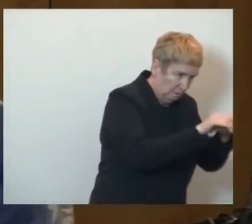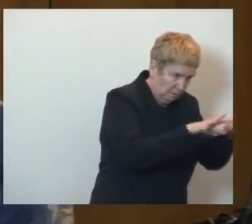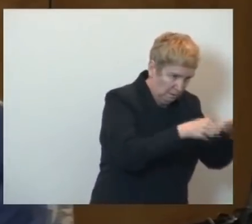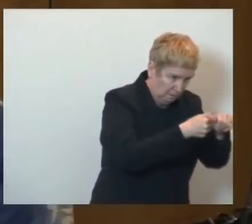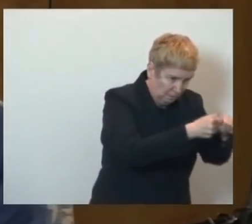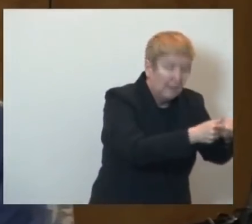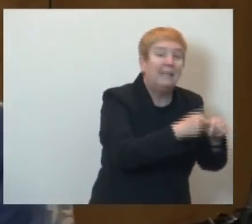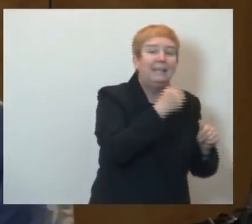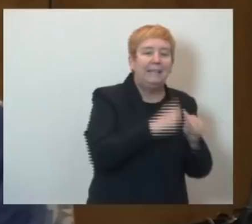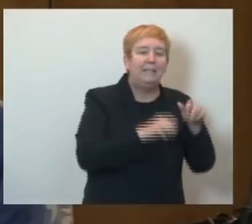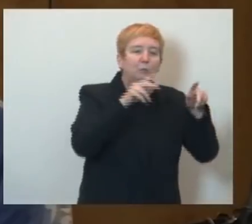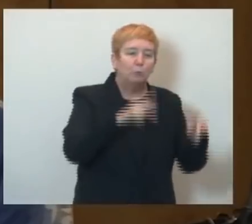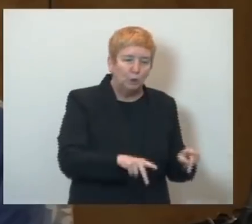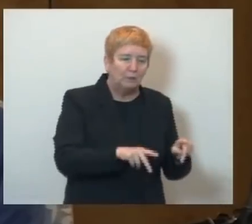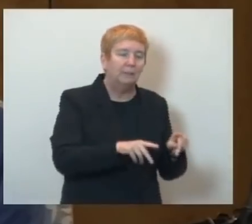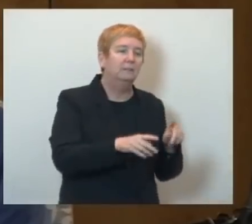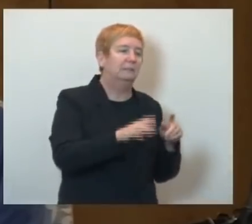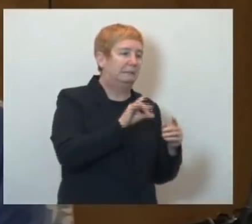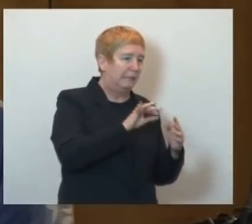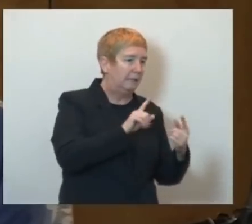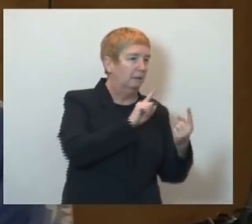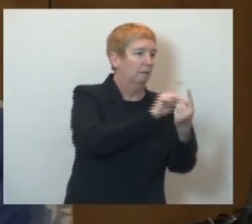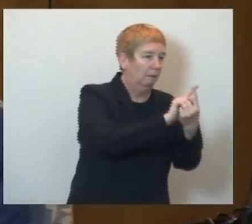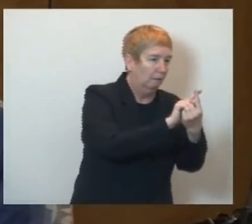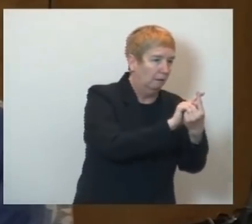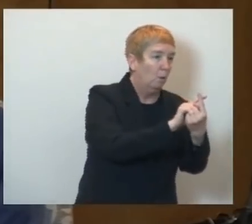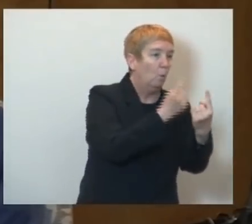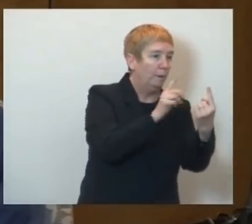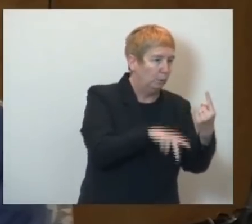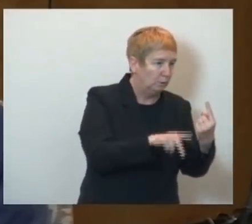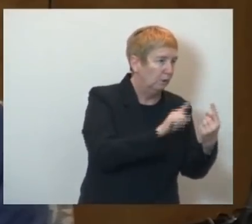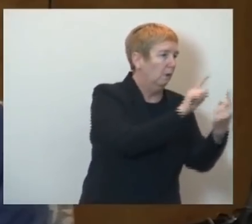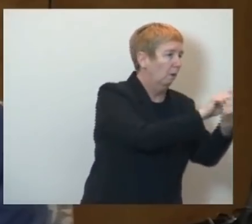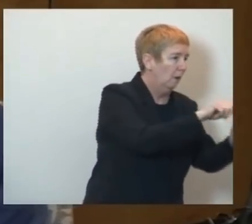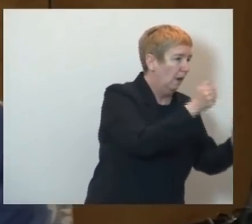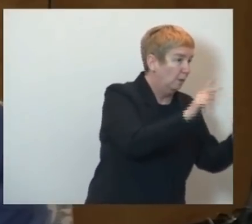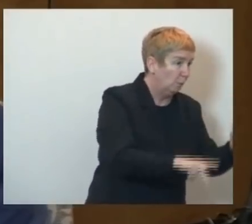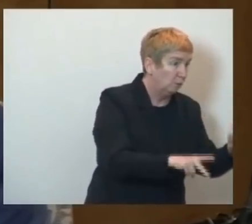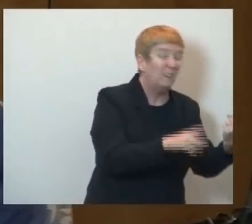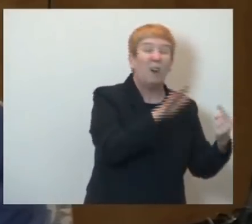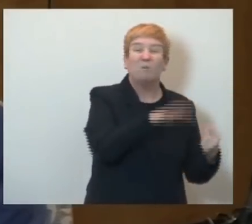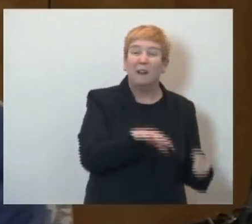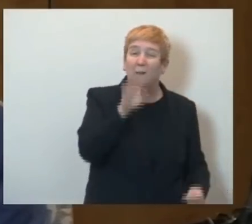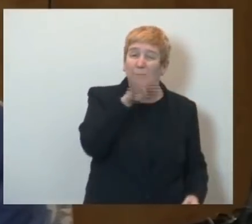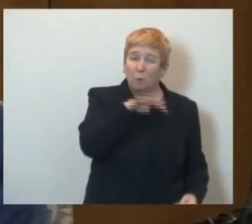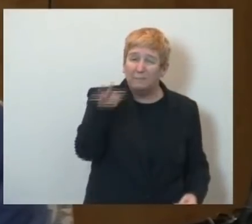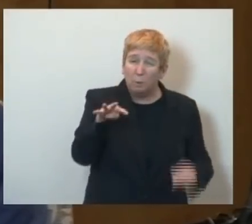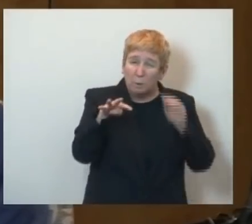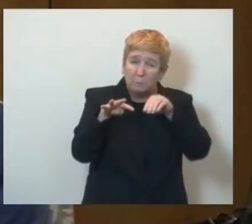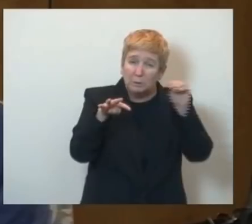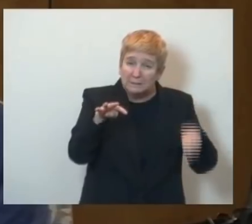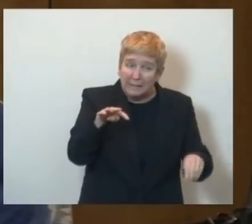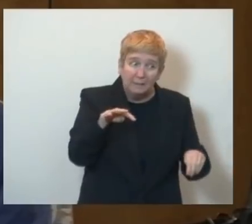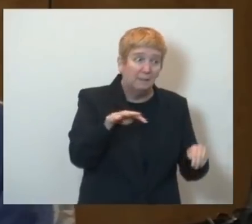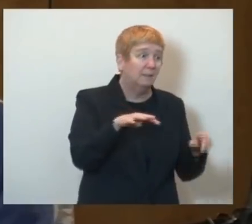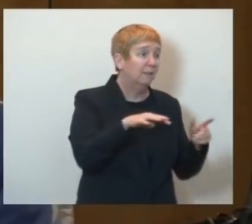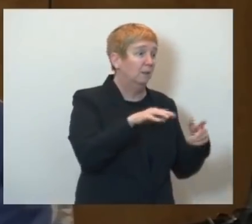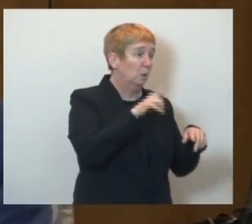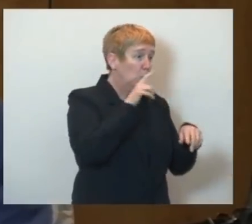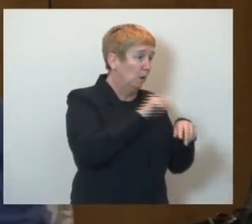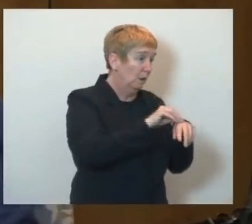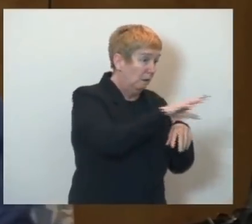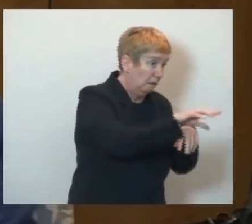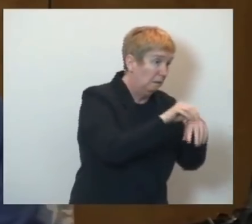positive person, that up to 44% of the transmission of the virus was actually